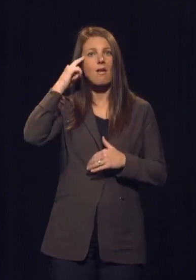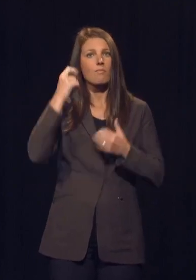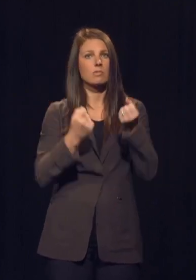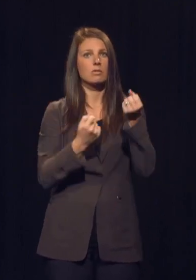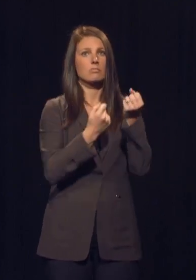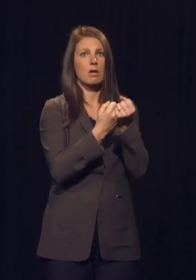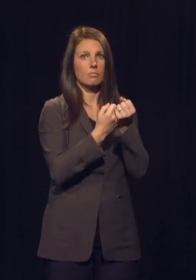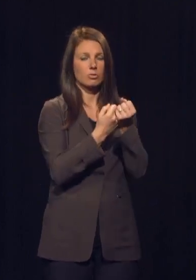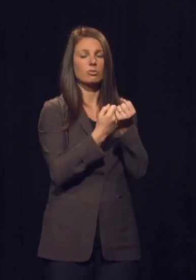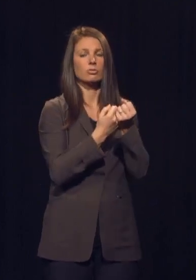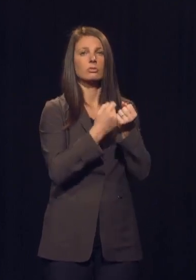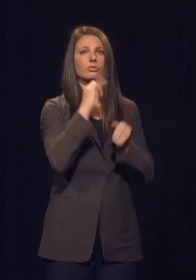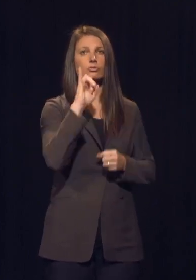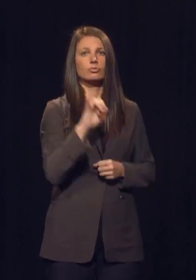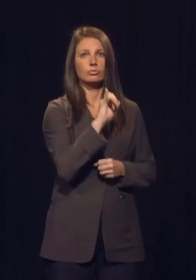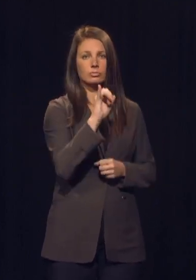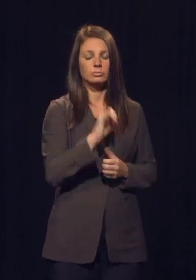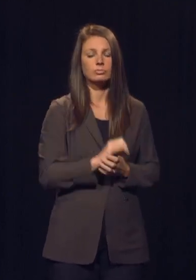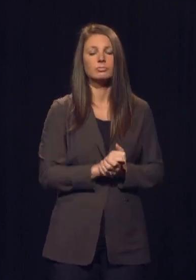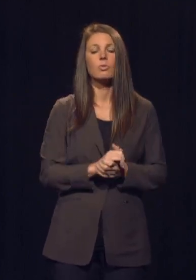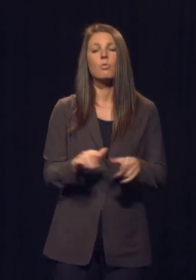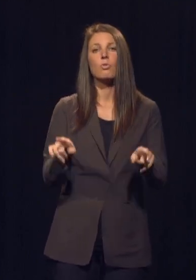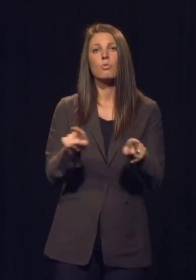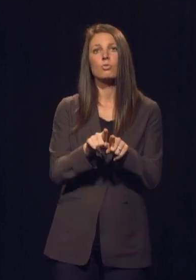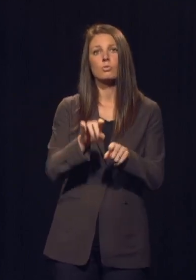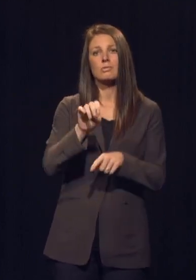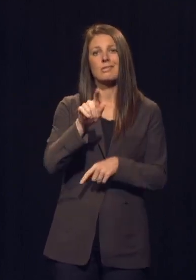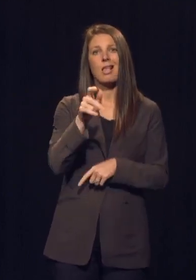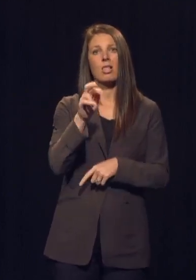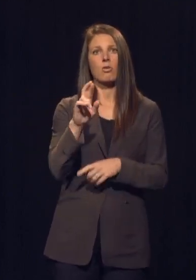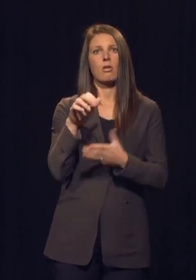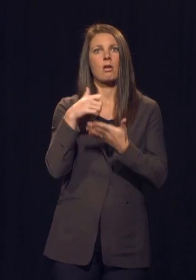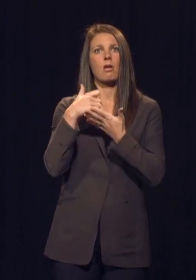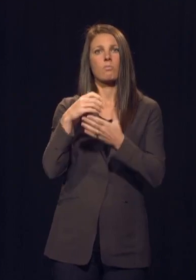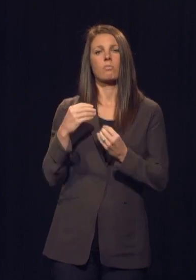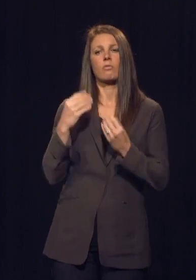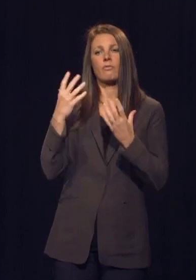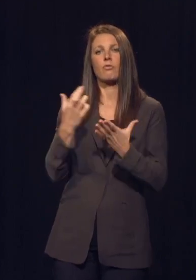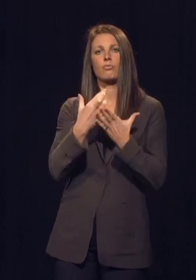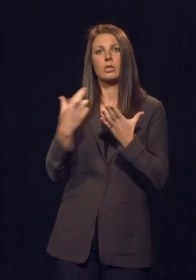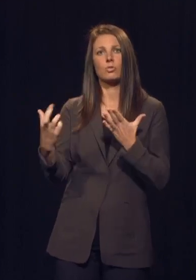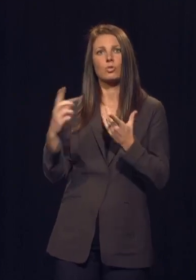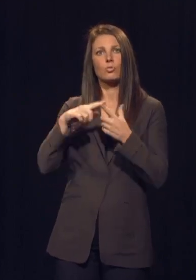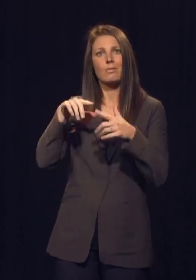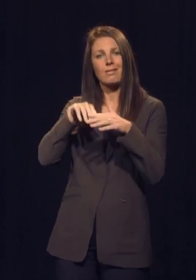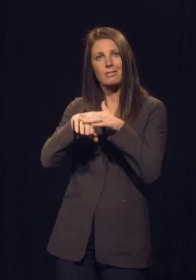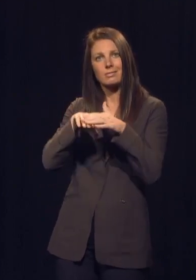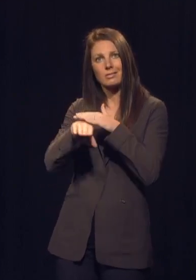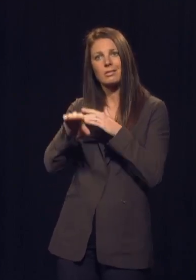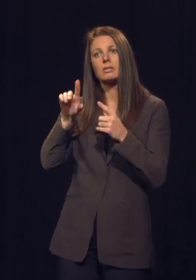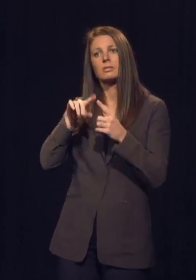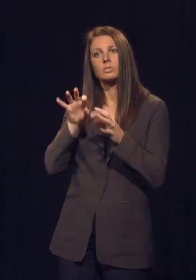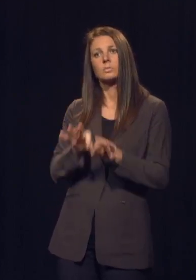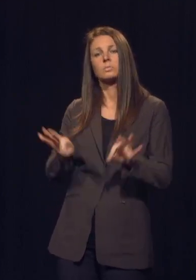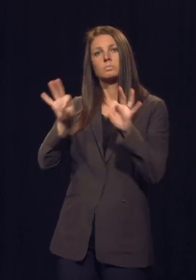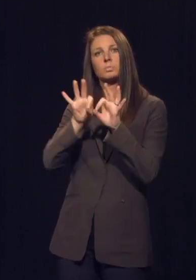CHIP. Also, Sadler helps provide support services such as resources to access